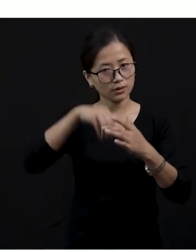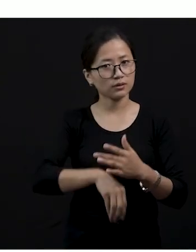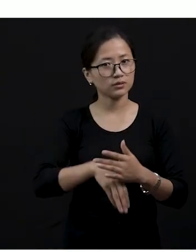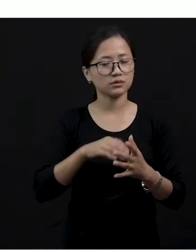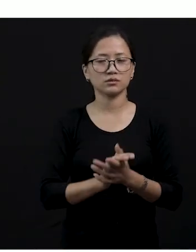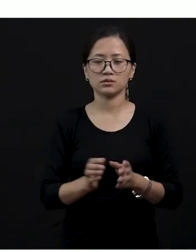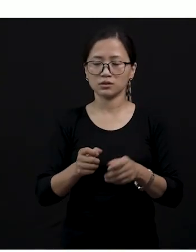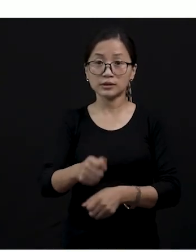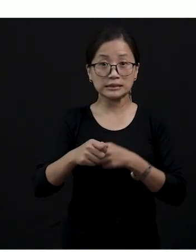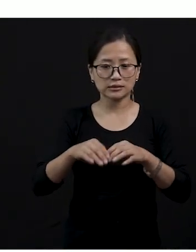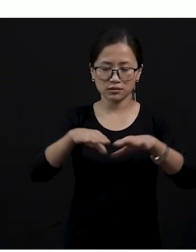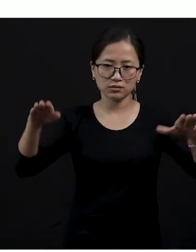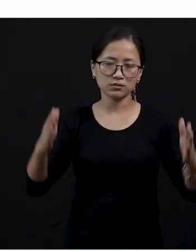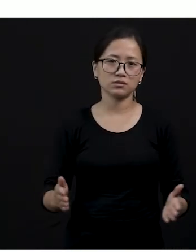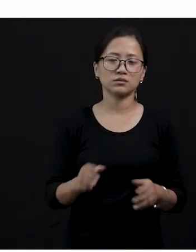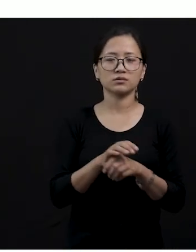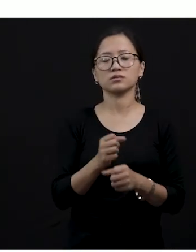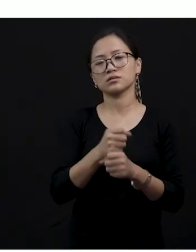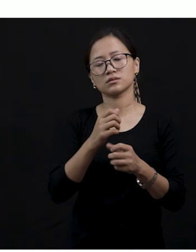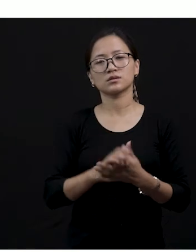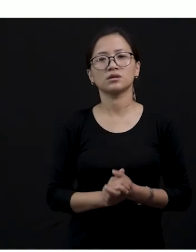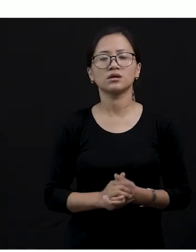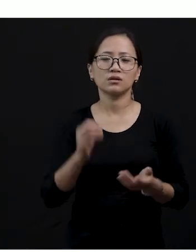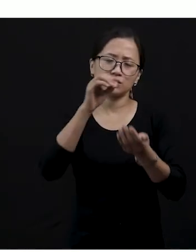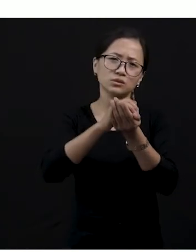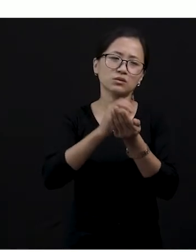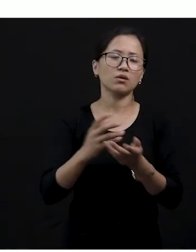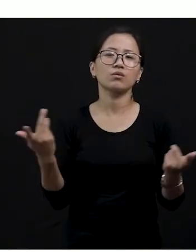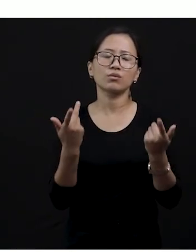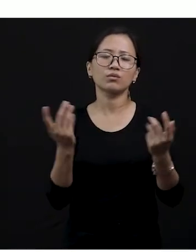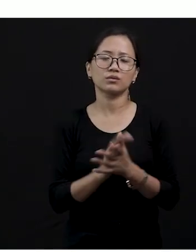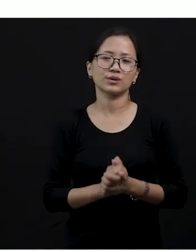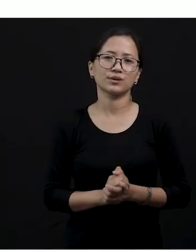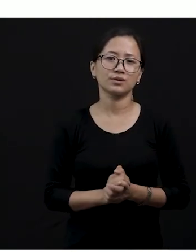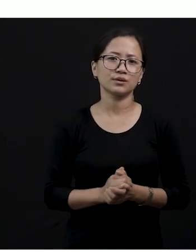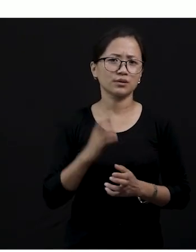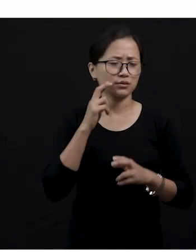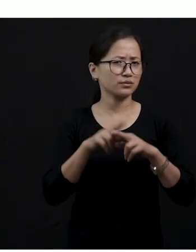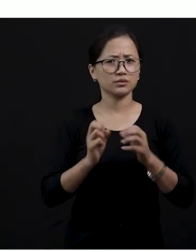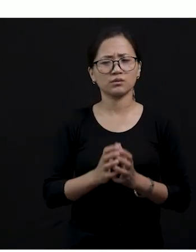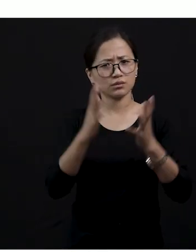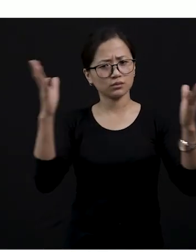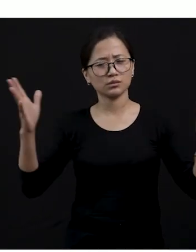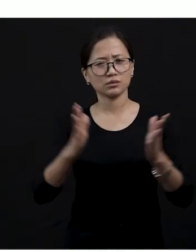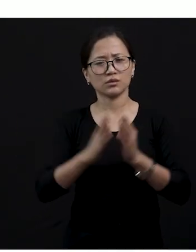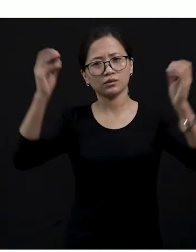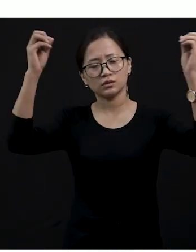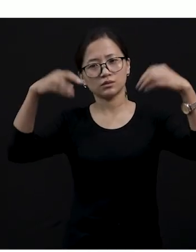pit, and from there water can be stored. So what happens if there is lots of